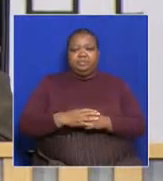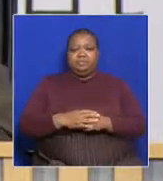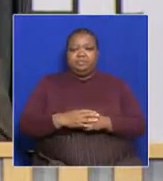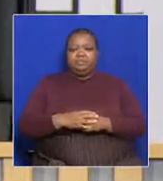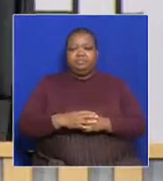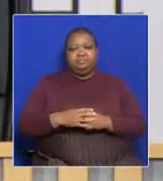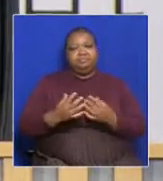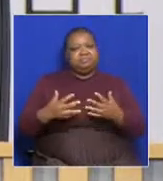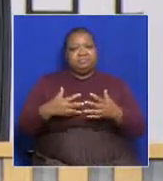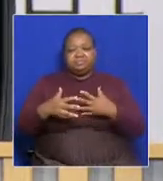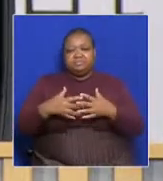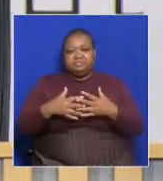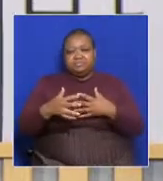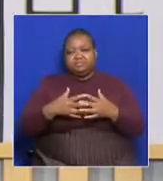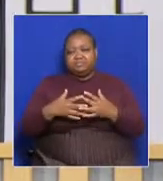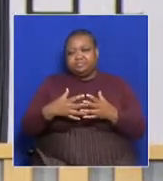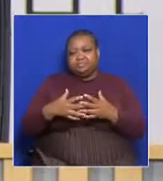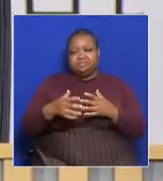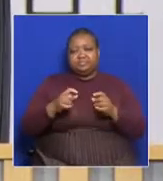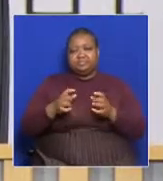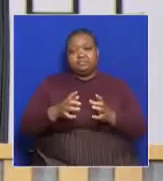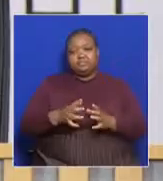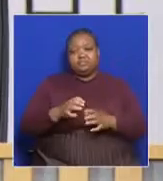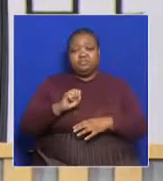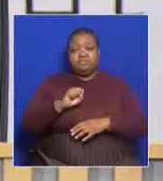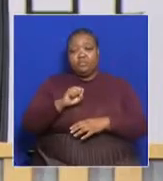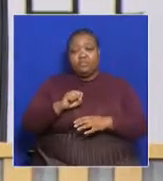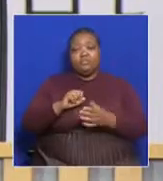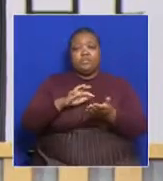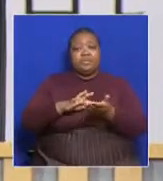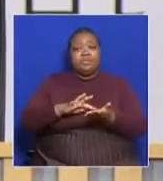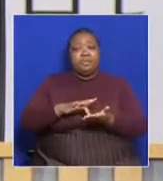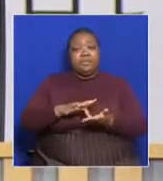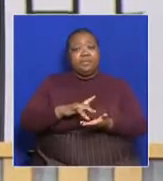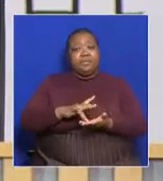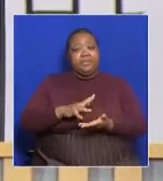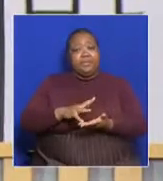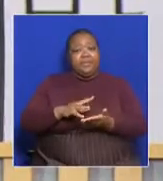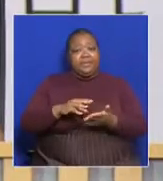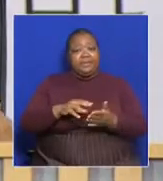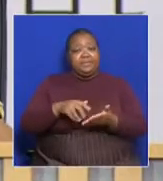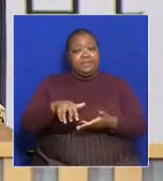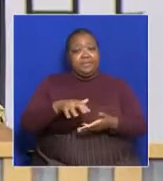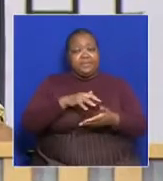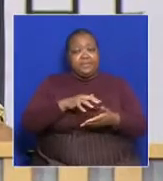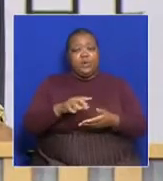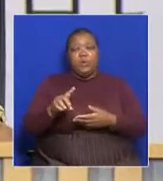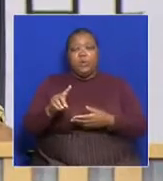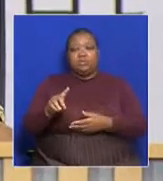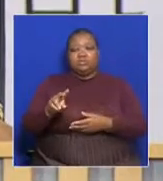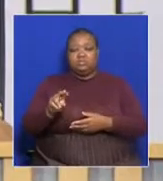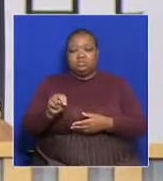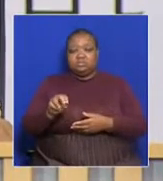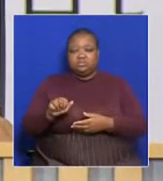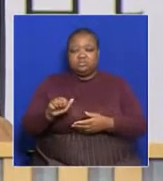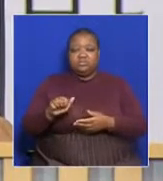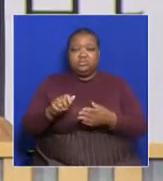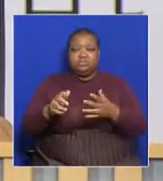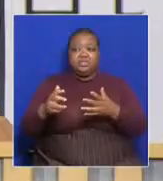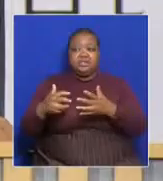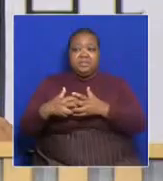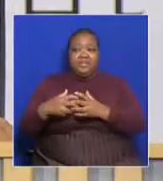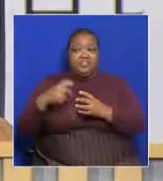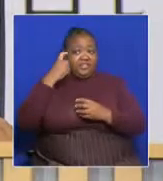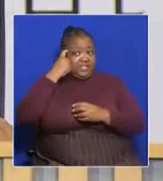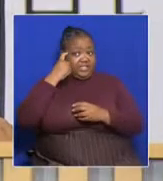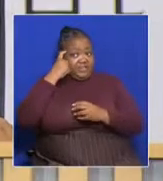Meaning, yes, sometimes you get prints being uplifted or DNA that you can't really match to a suspect. Remember, Yes. It's only if your suspect